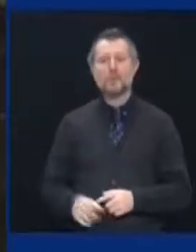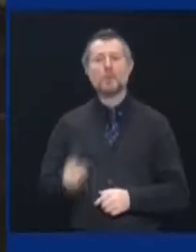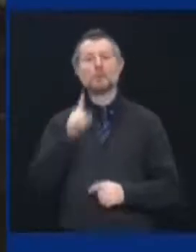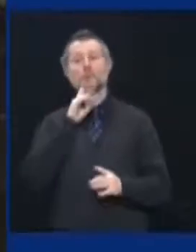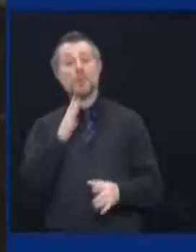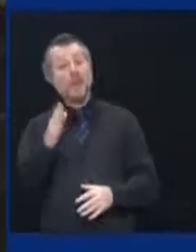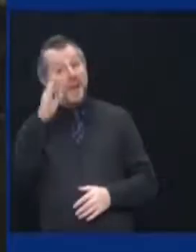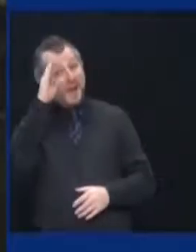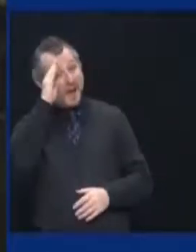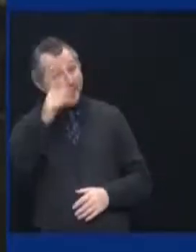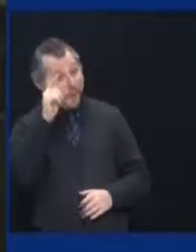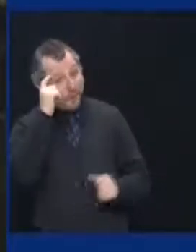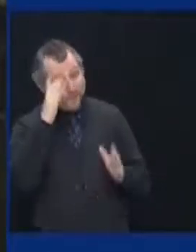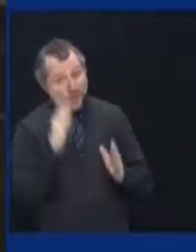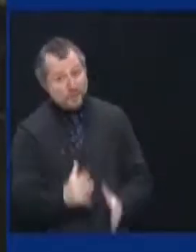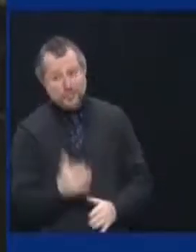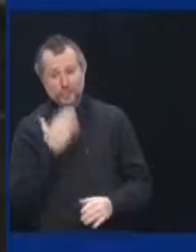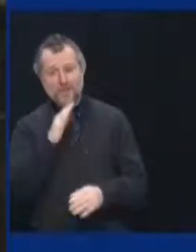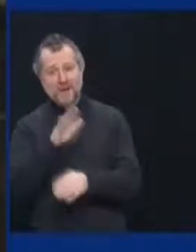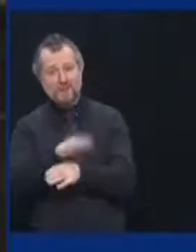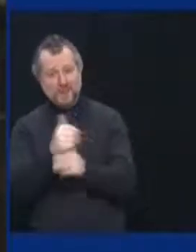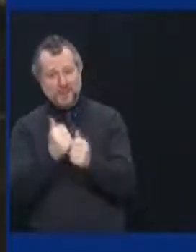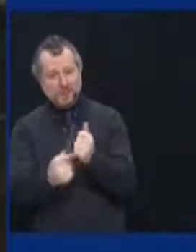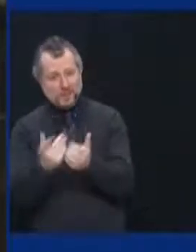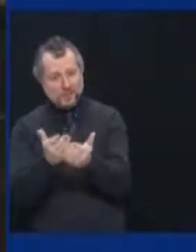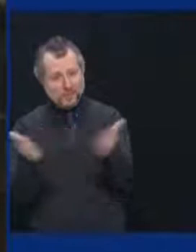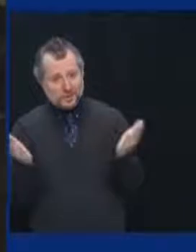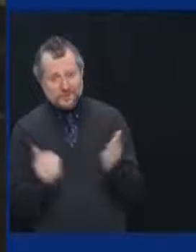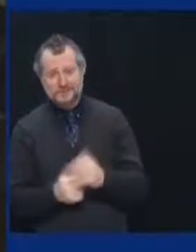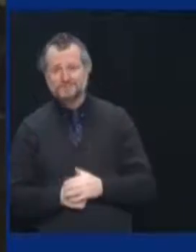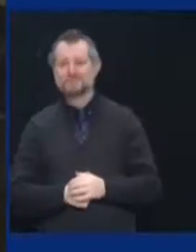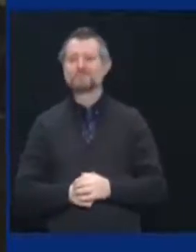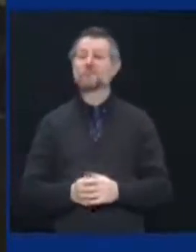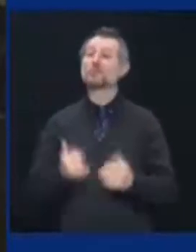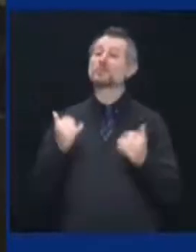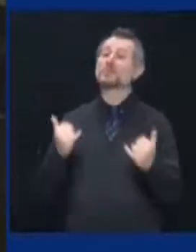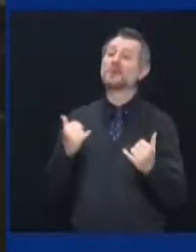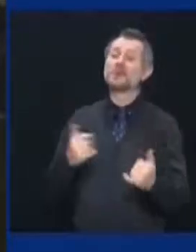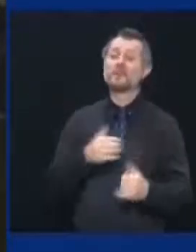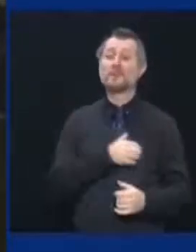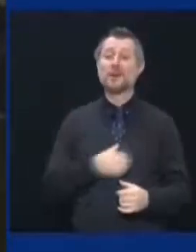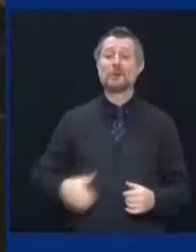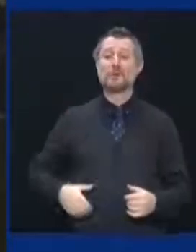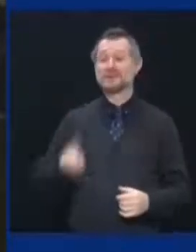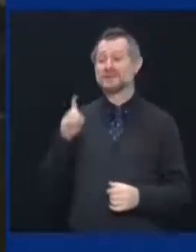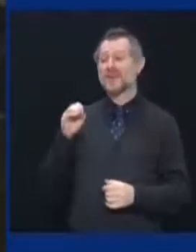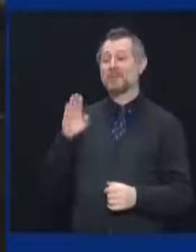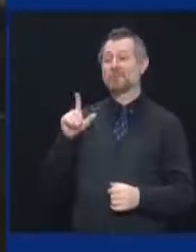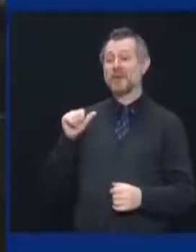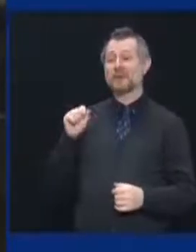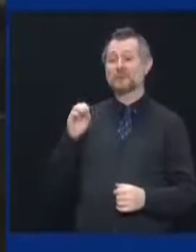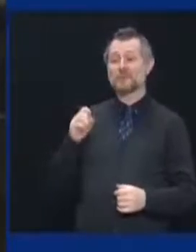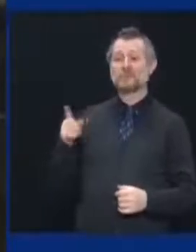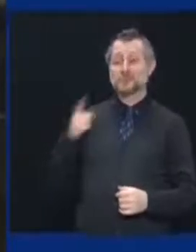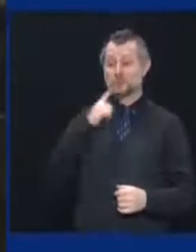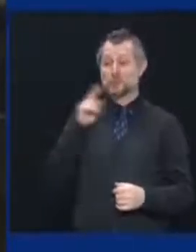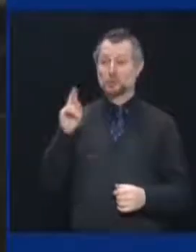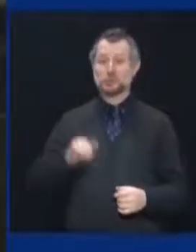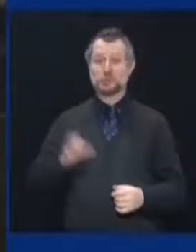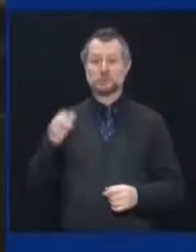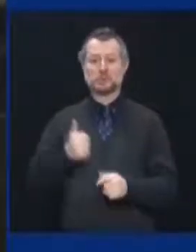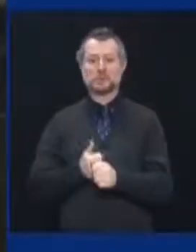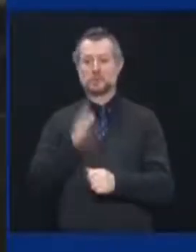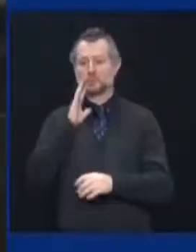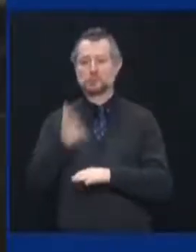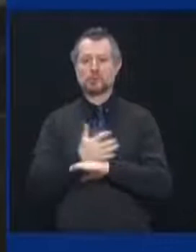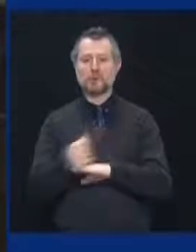how are you? Good afternoon to everyone on the call. Today, Mayor de Blasio said that the city is going to run out of